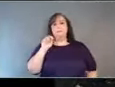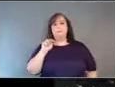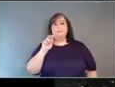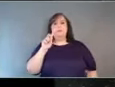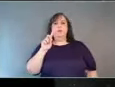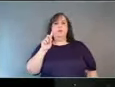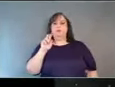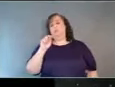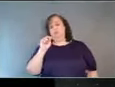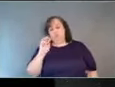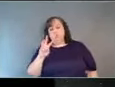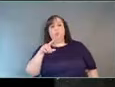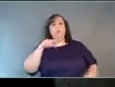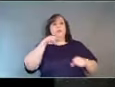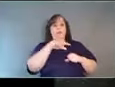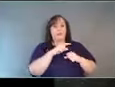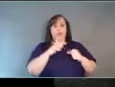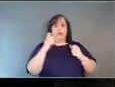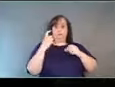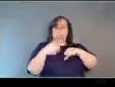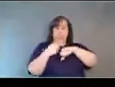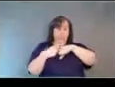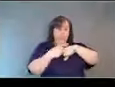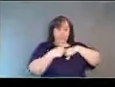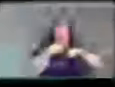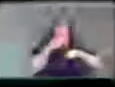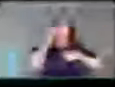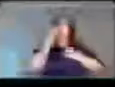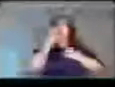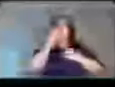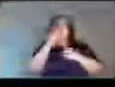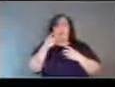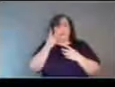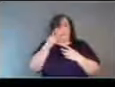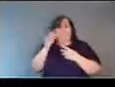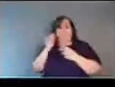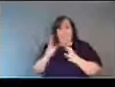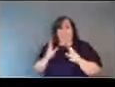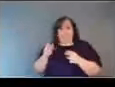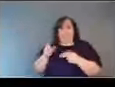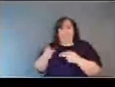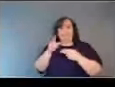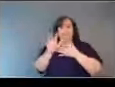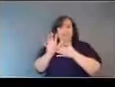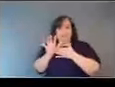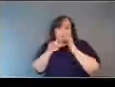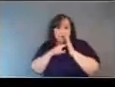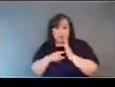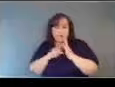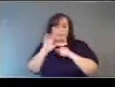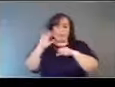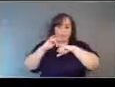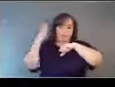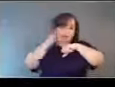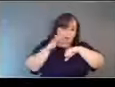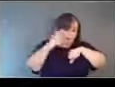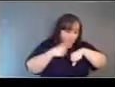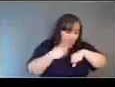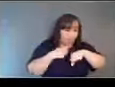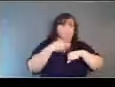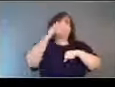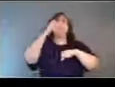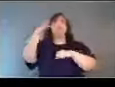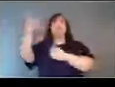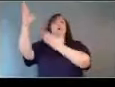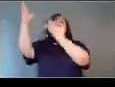gathering that sample was in this clip. The sample of Bennu is going to be delivered back to Earth in September of 2023